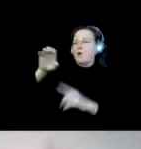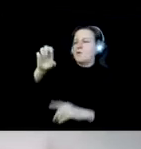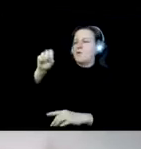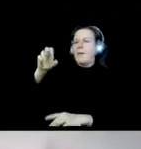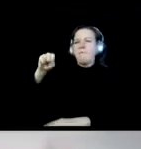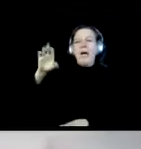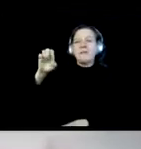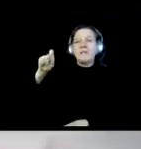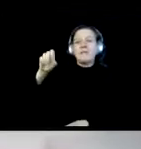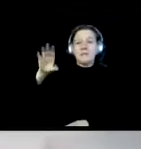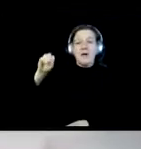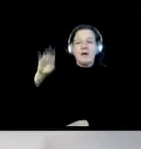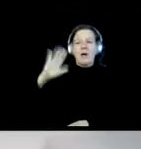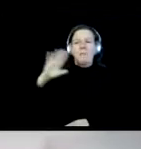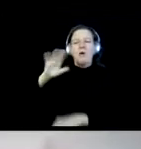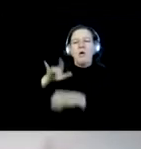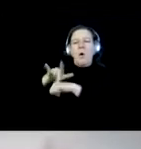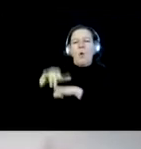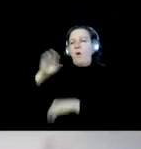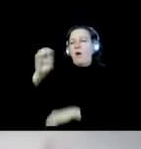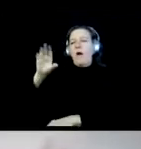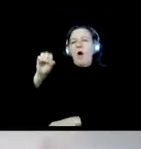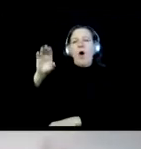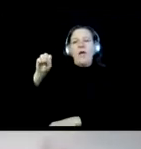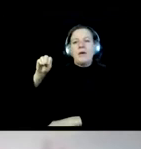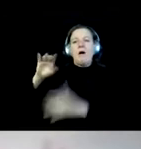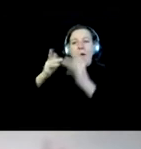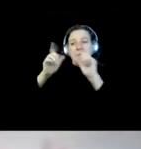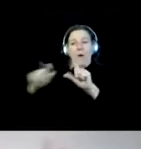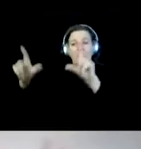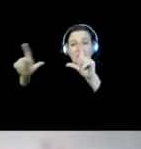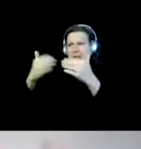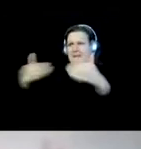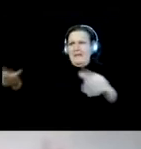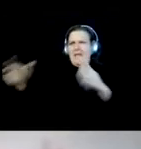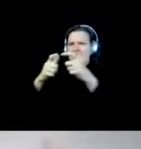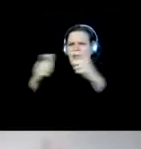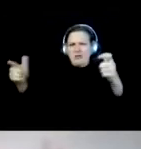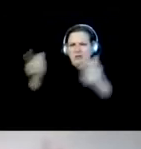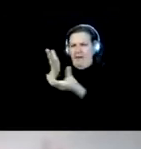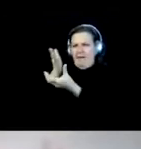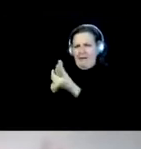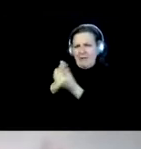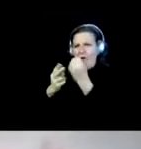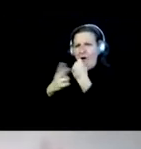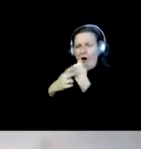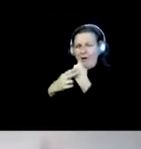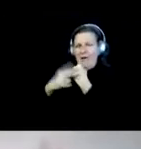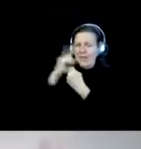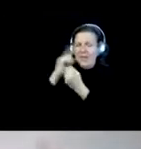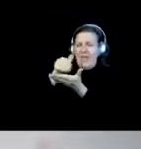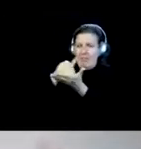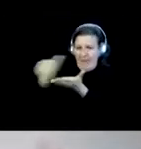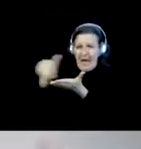earlier e-com websites that sort of functions like this giant archive. Like they have, I guess actually thousands now of photographs